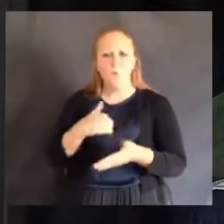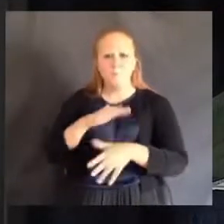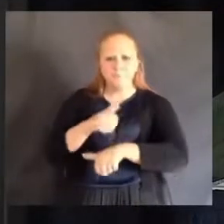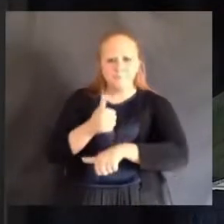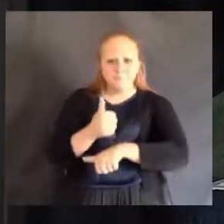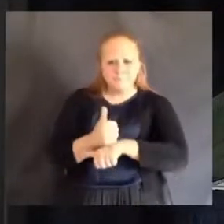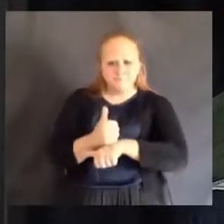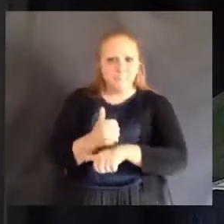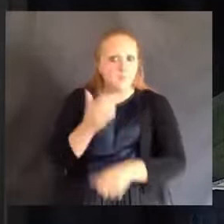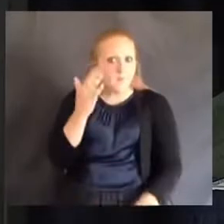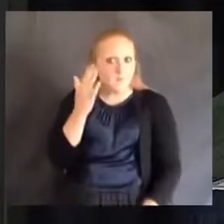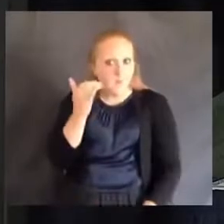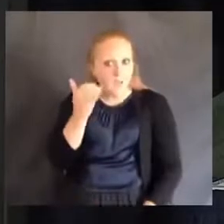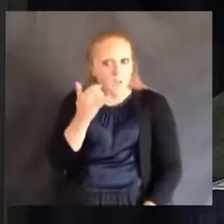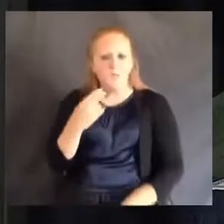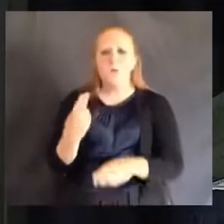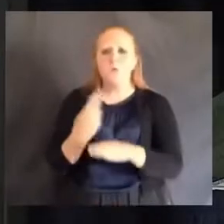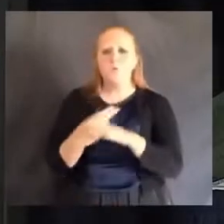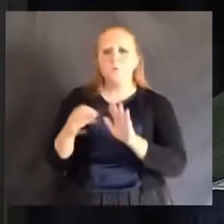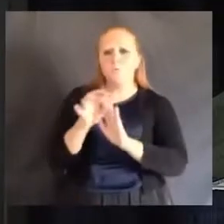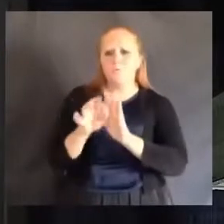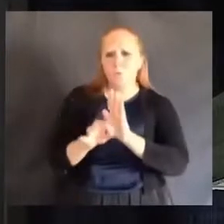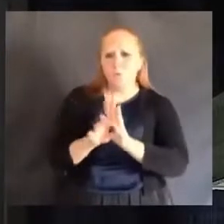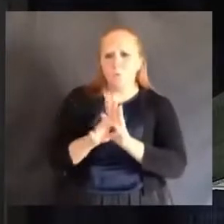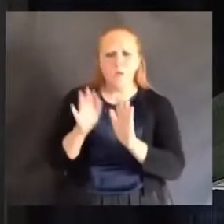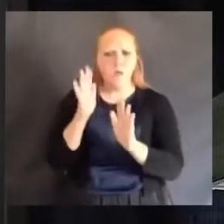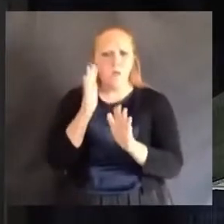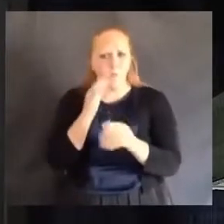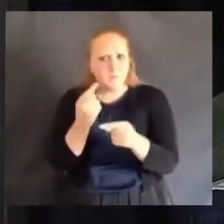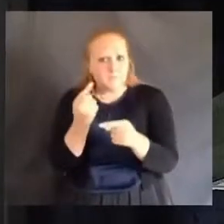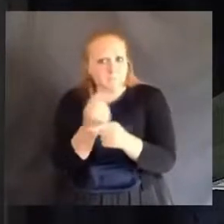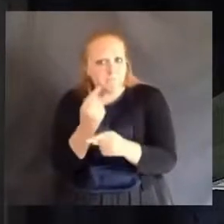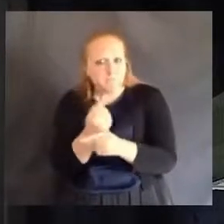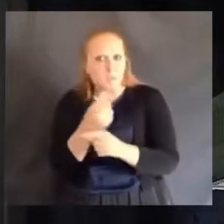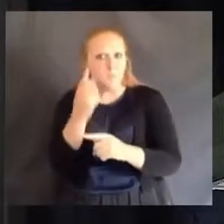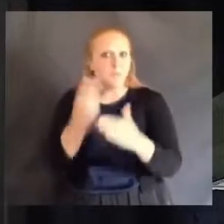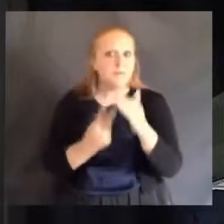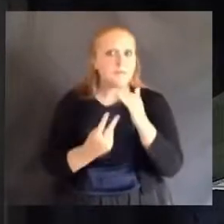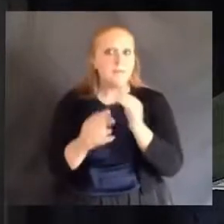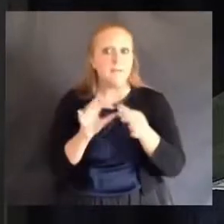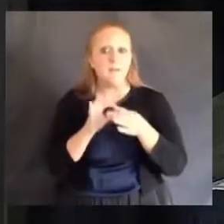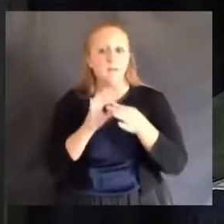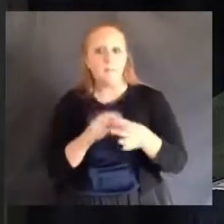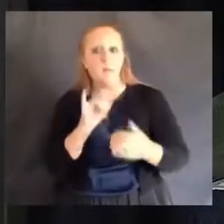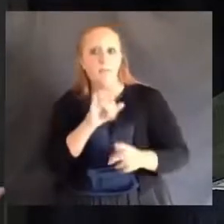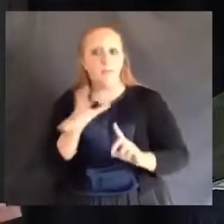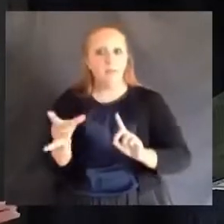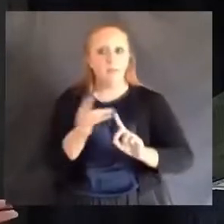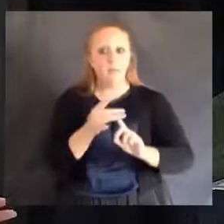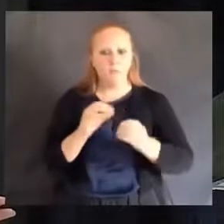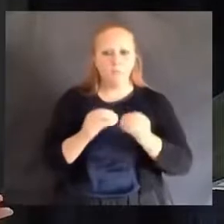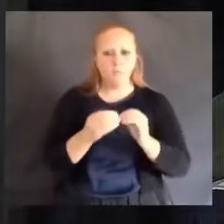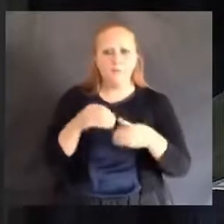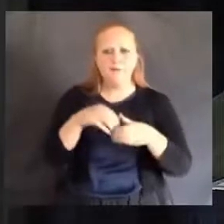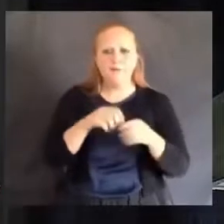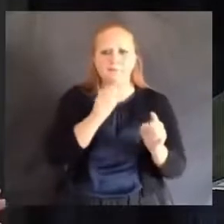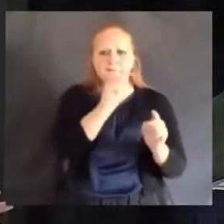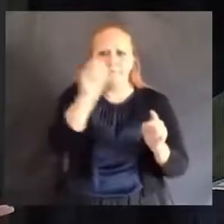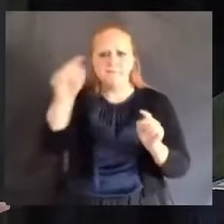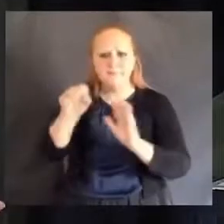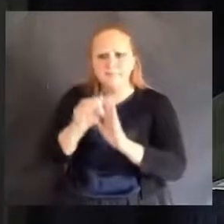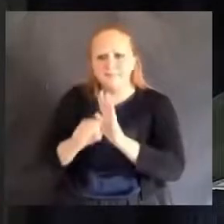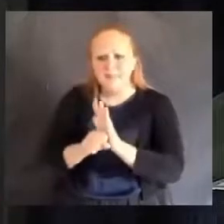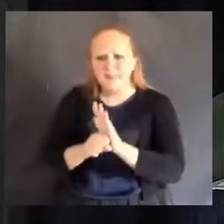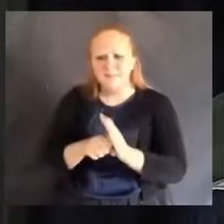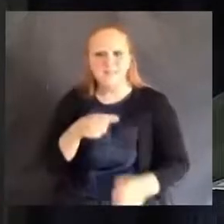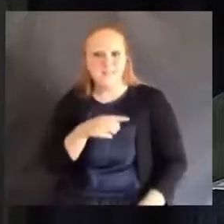determines and can accurately predict what the infection rate is in these states. And so Delaware is a great working partner. We're on calls with them, you know,